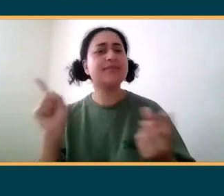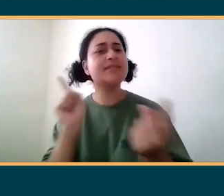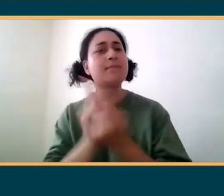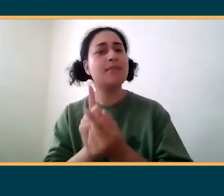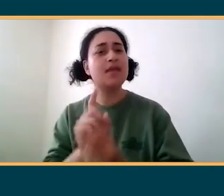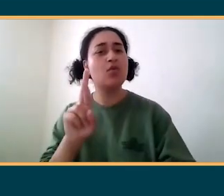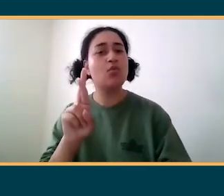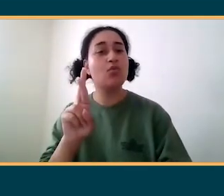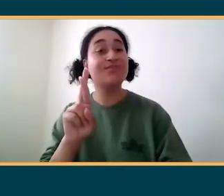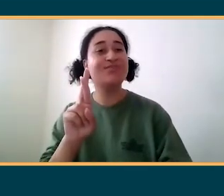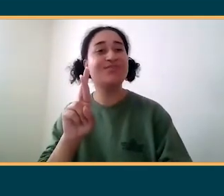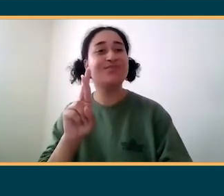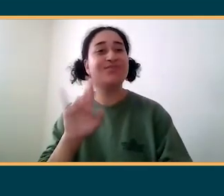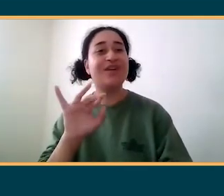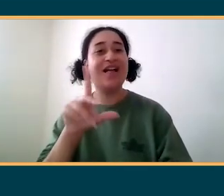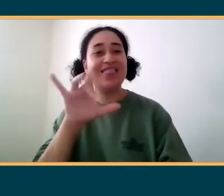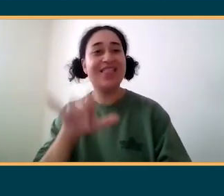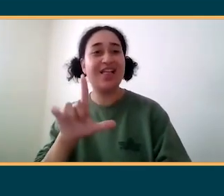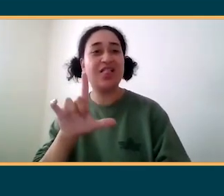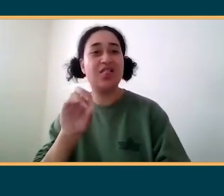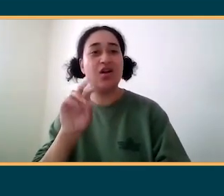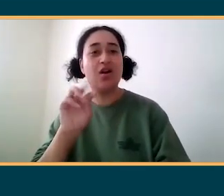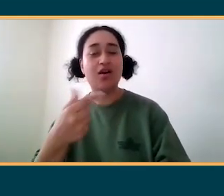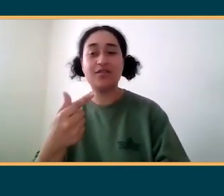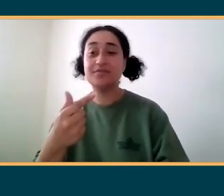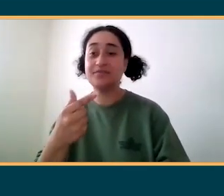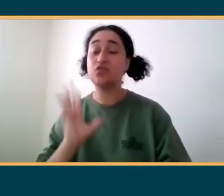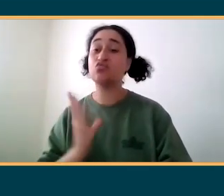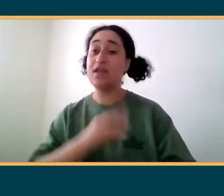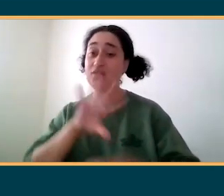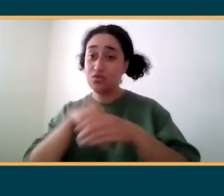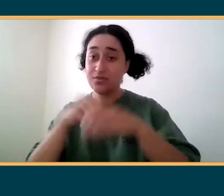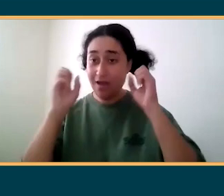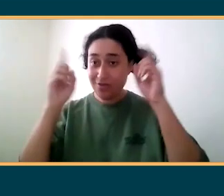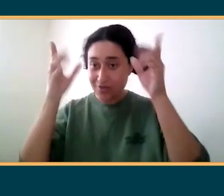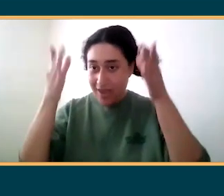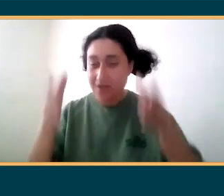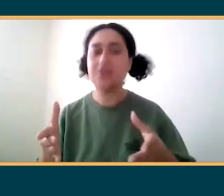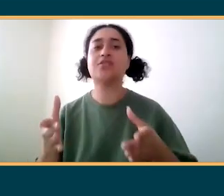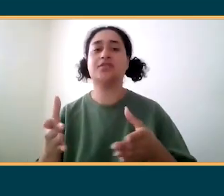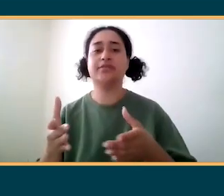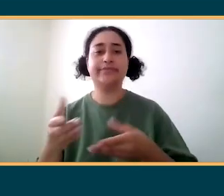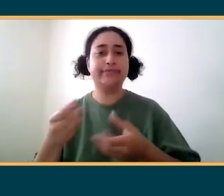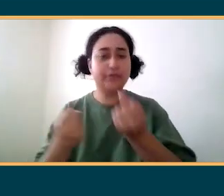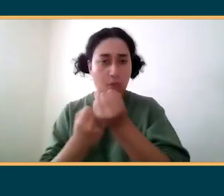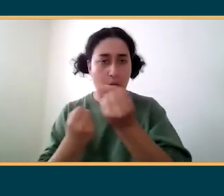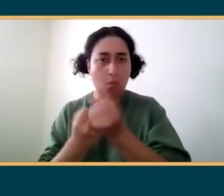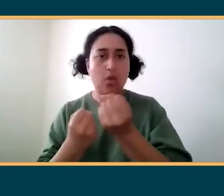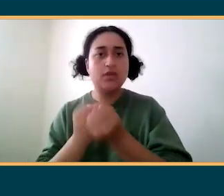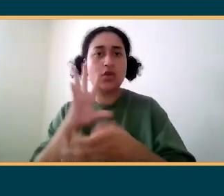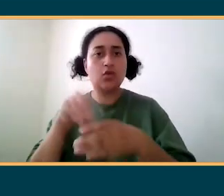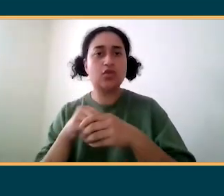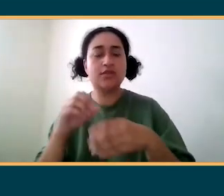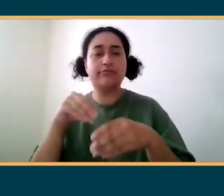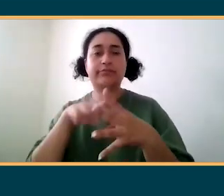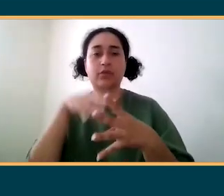Riley Long is a public speaker and a trans inclusive educator. He raises awareness and fosters inclusion in the LGBT community in